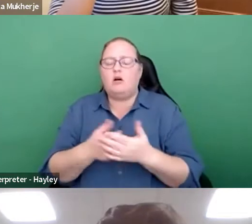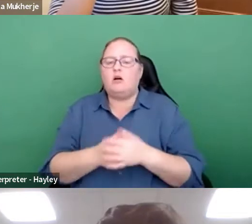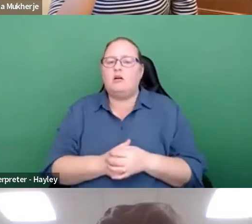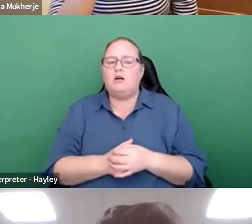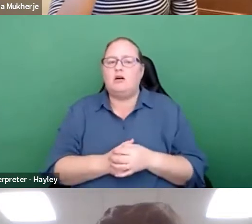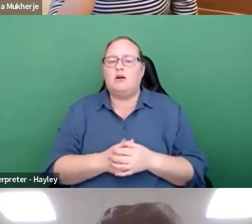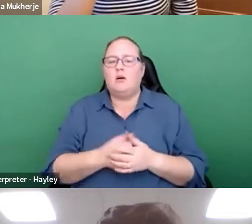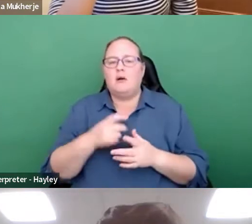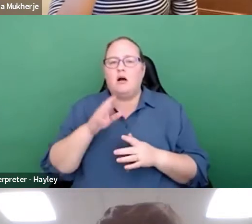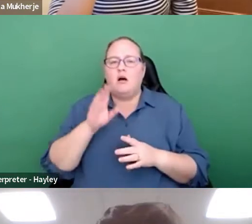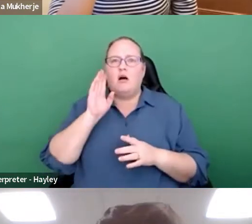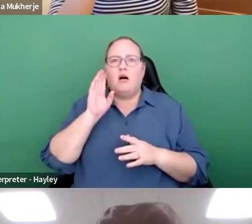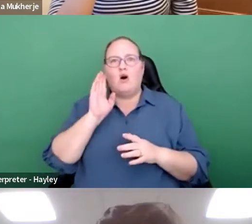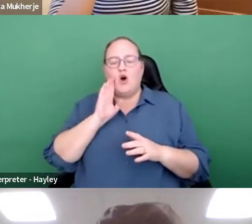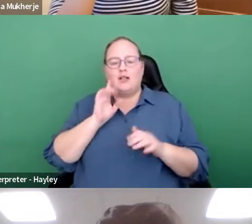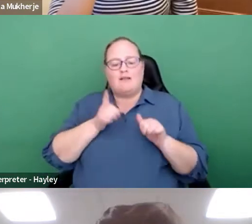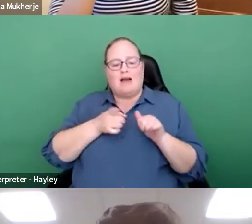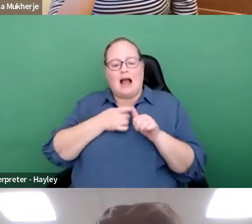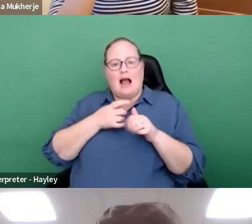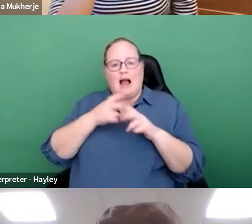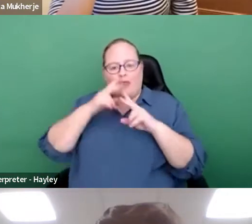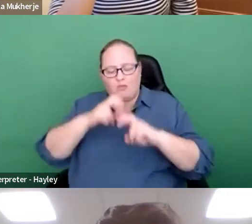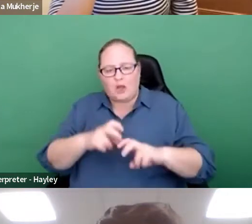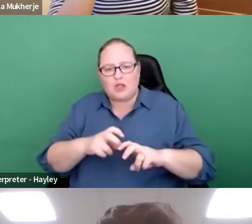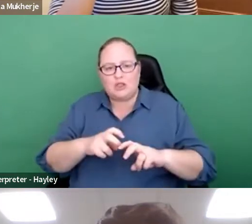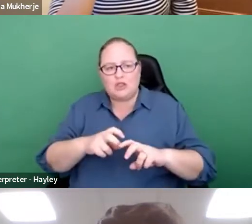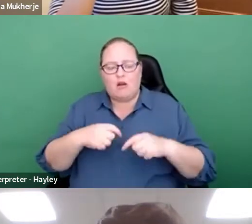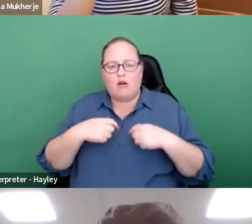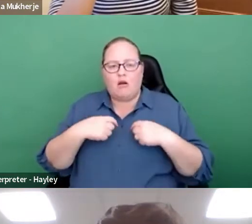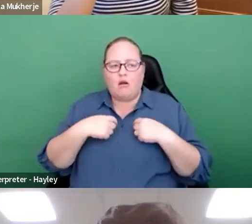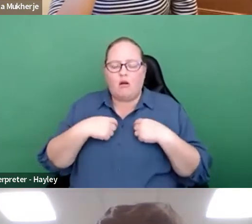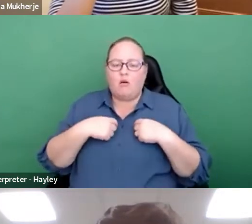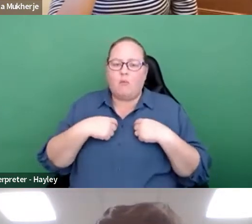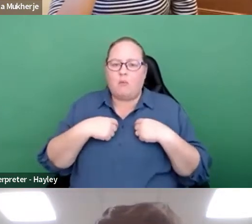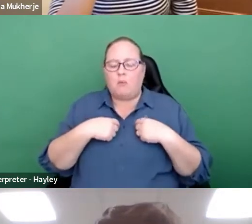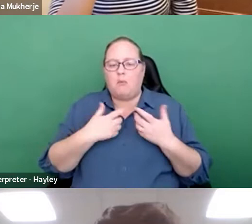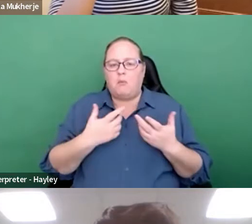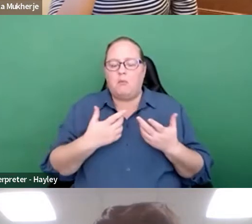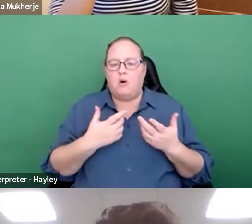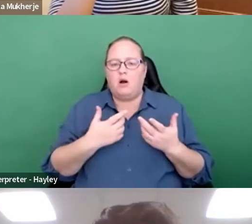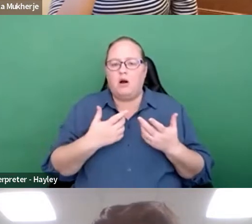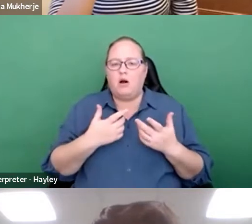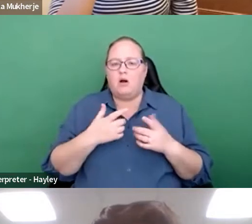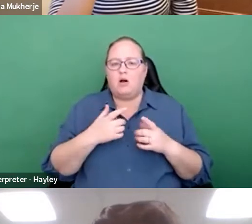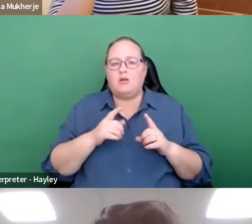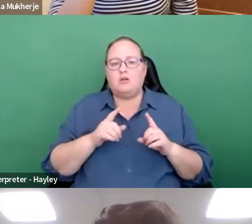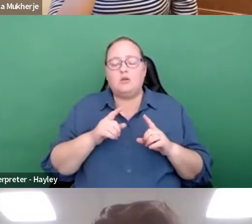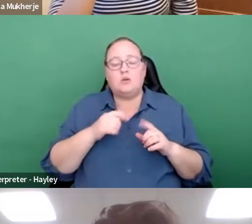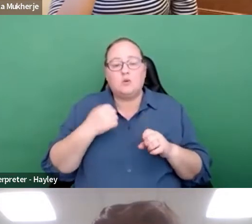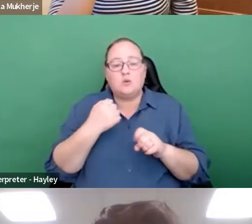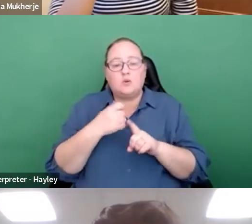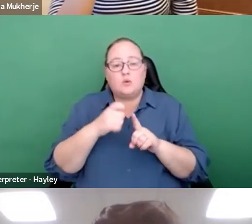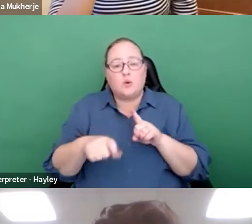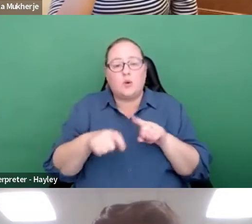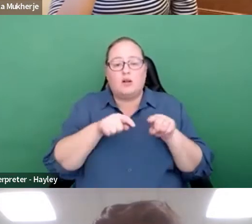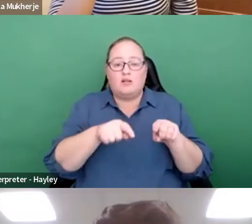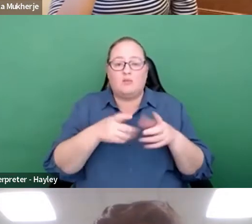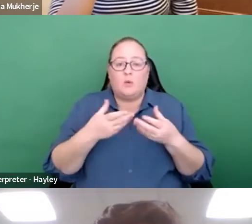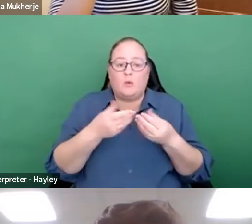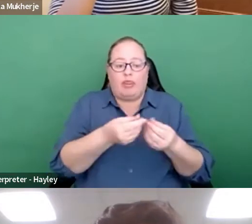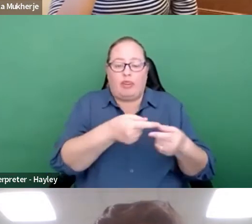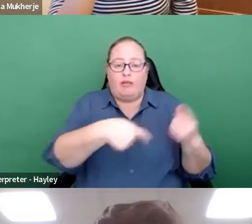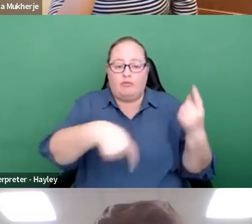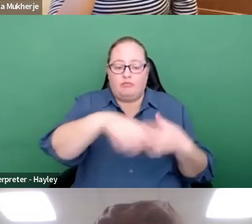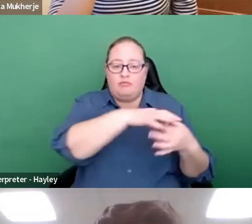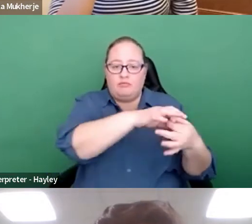what, for all of you who do not do ethnography, what it looks like doing ethnography with people. One of my teachers at Cambridge told